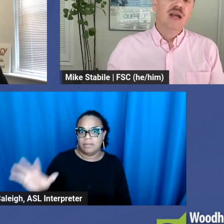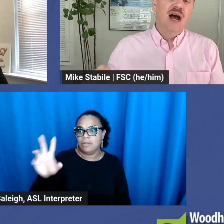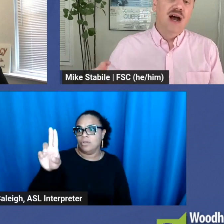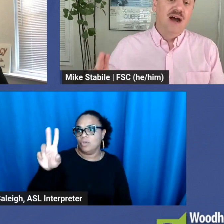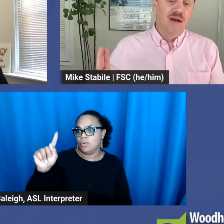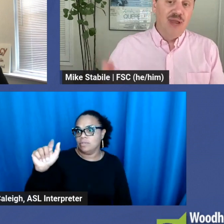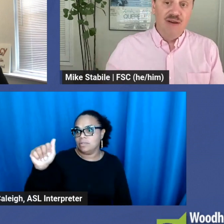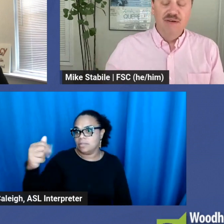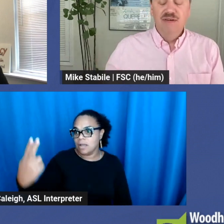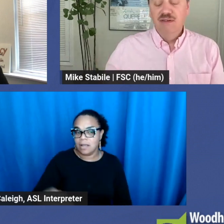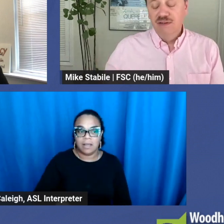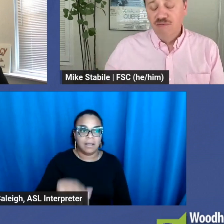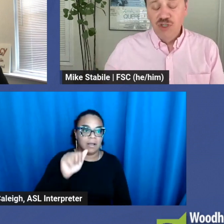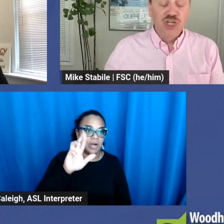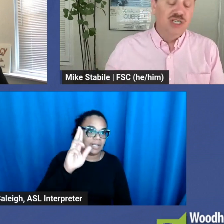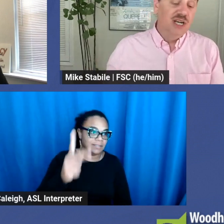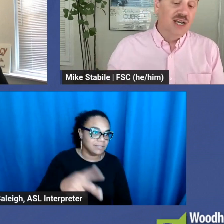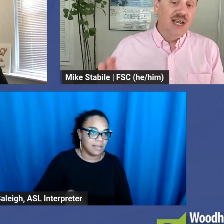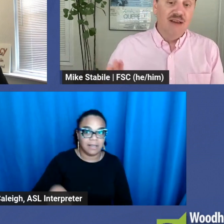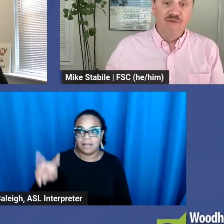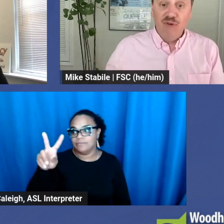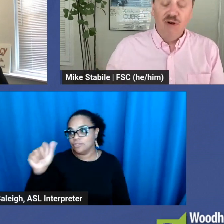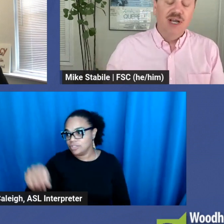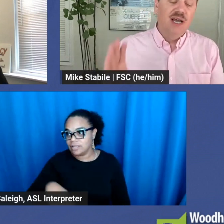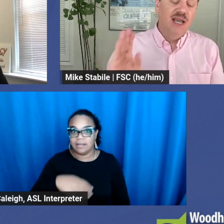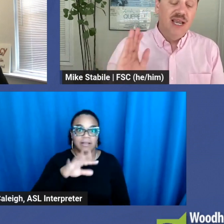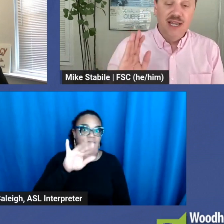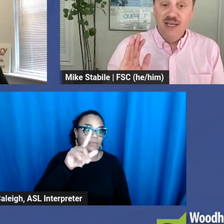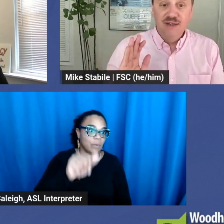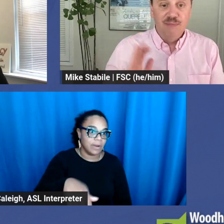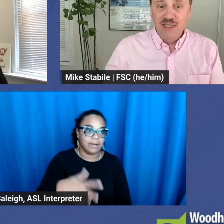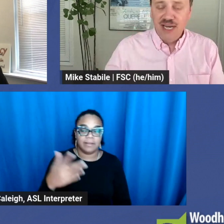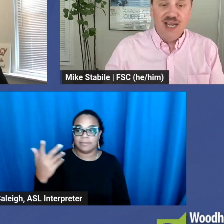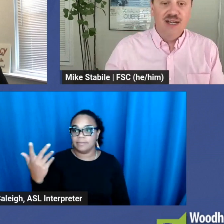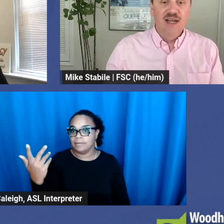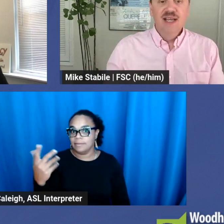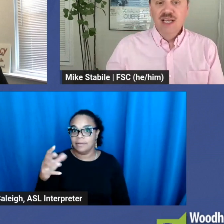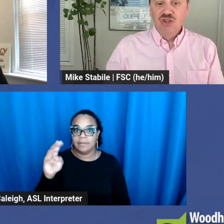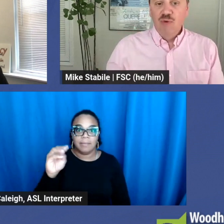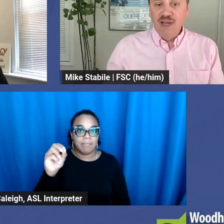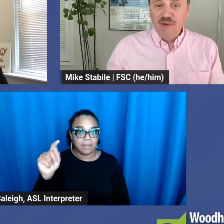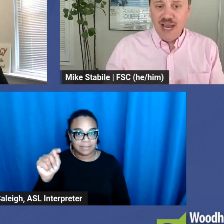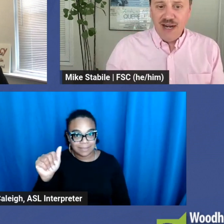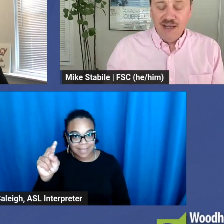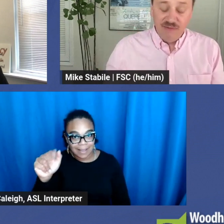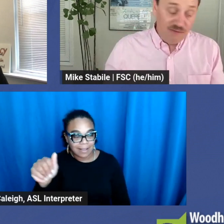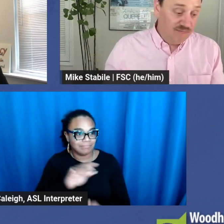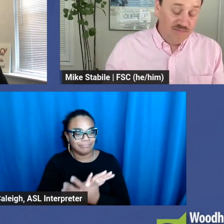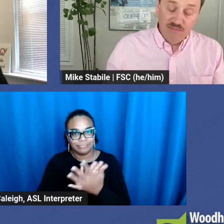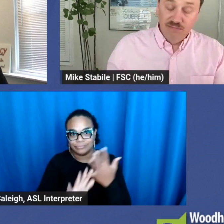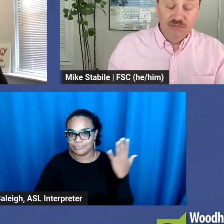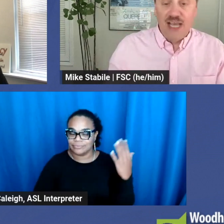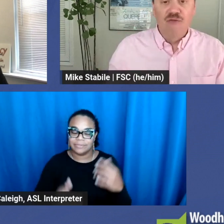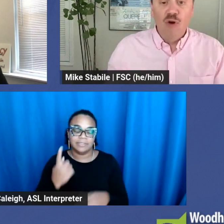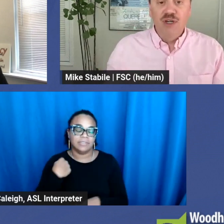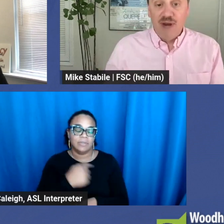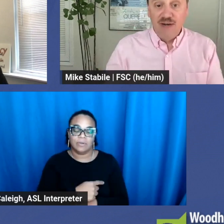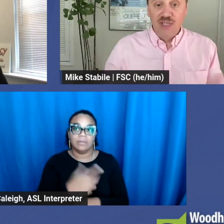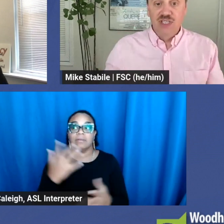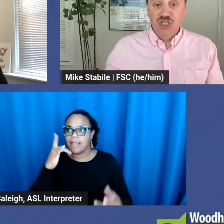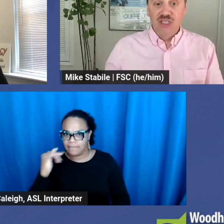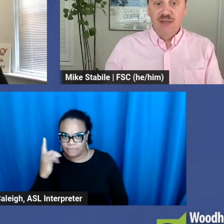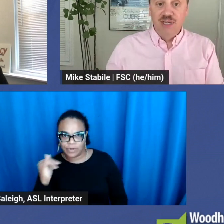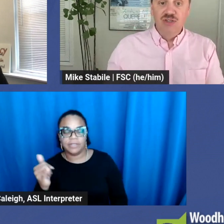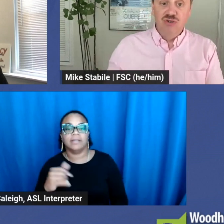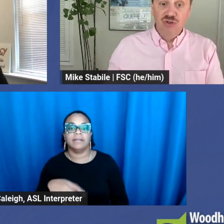Arkansas, and Virginia and Florida and Montana. So we had it in California, right?